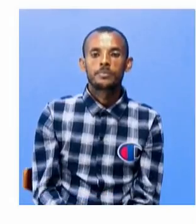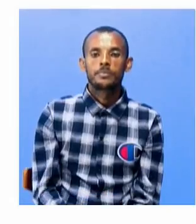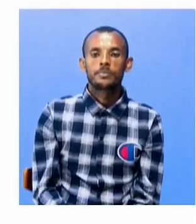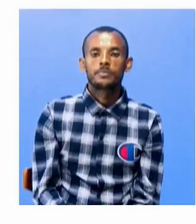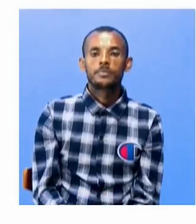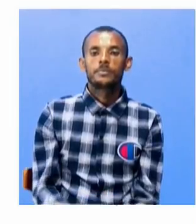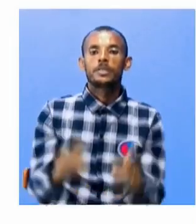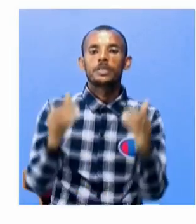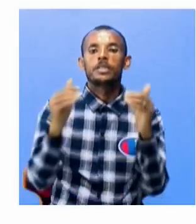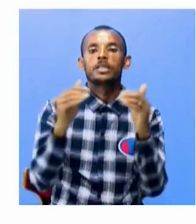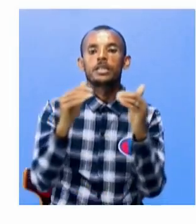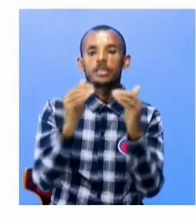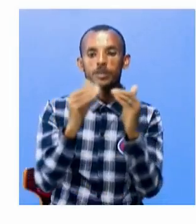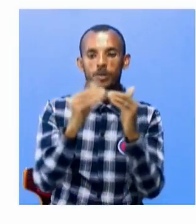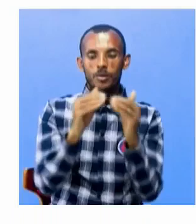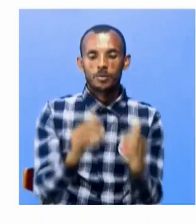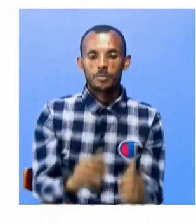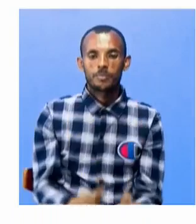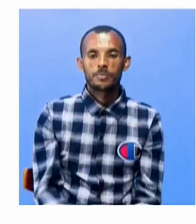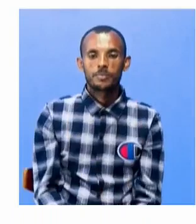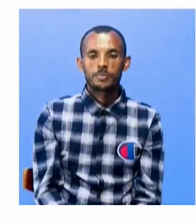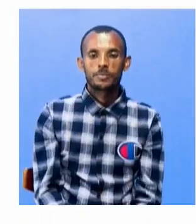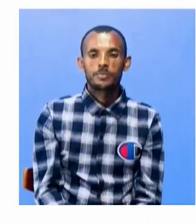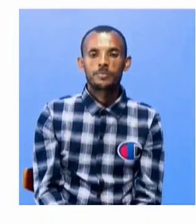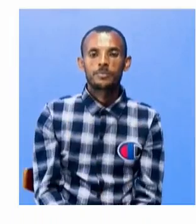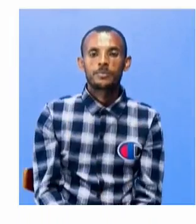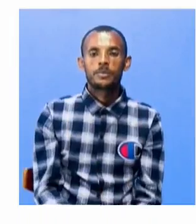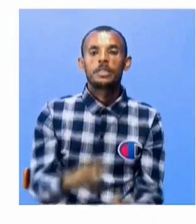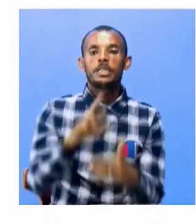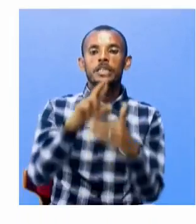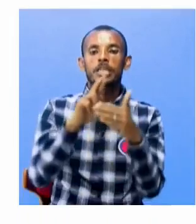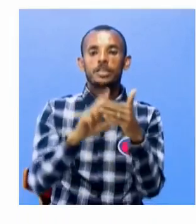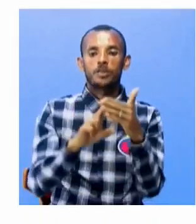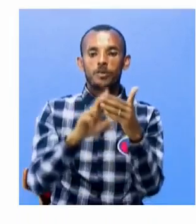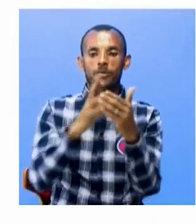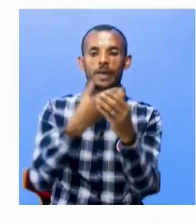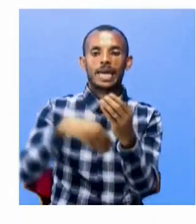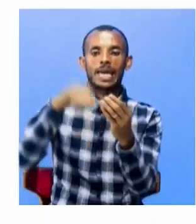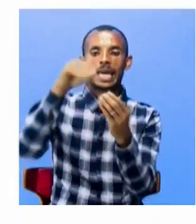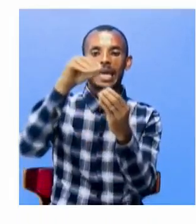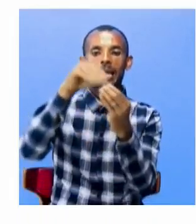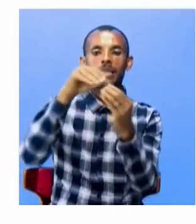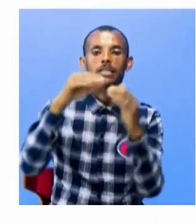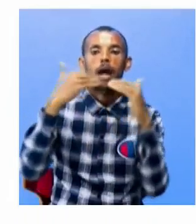is given by is the ratio of increased amount